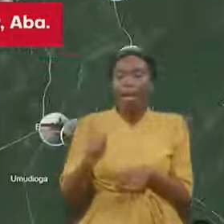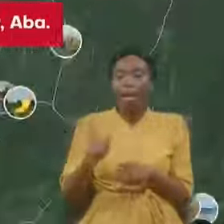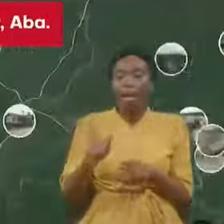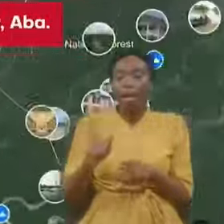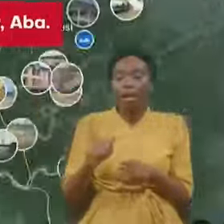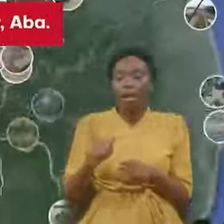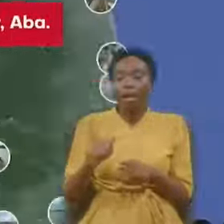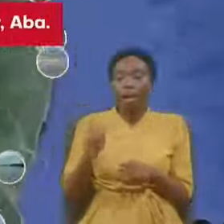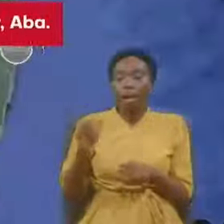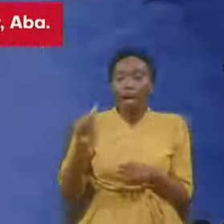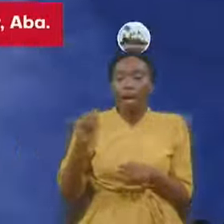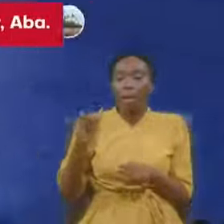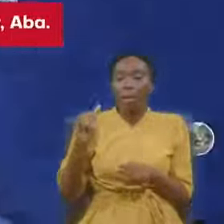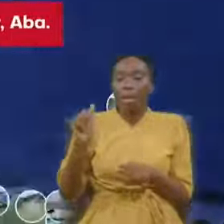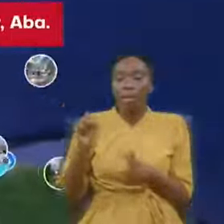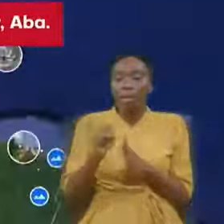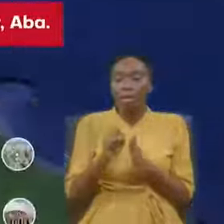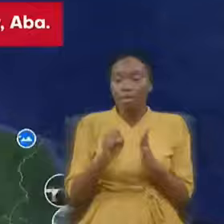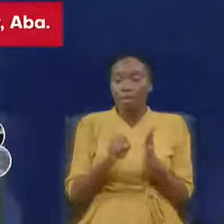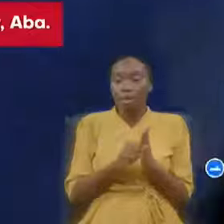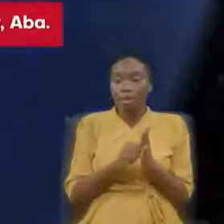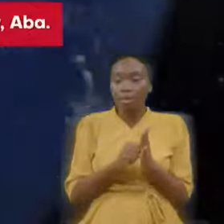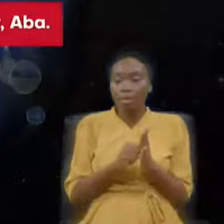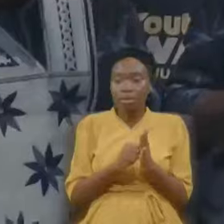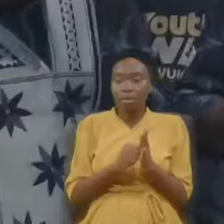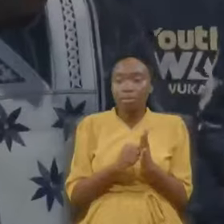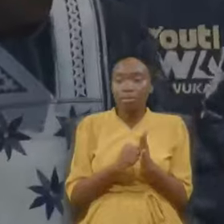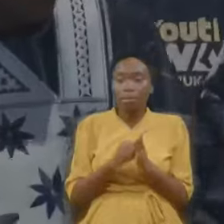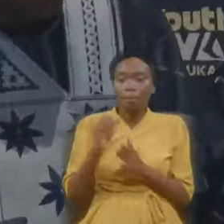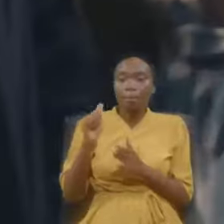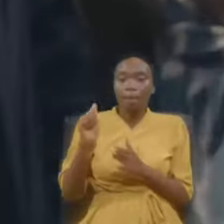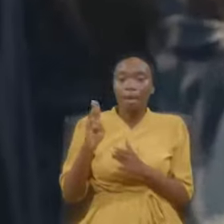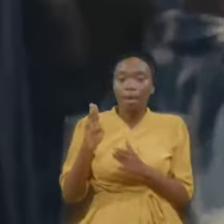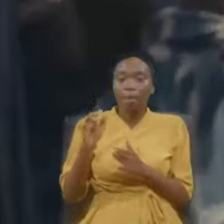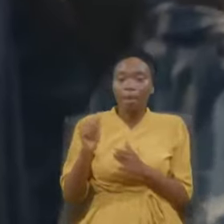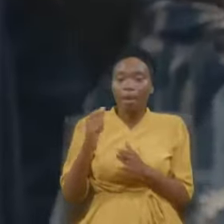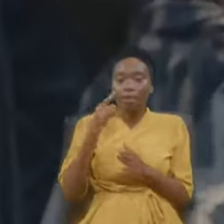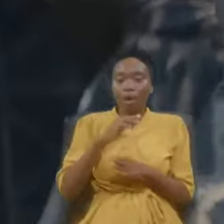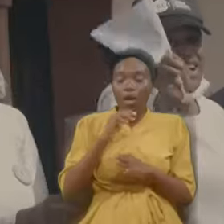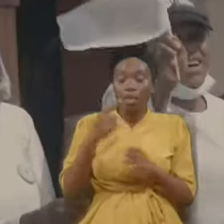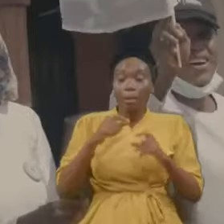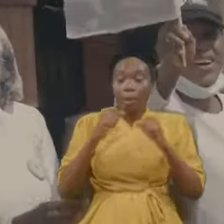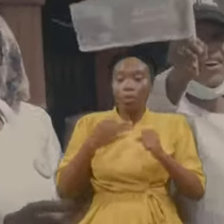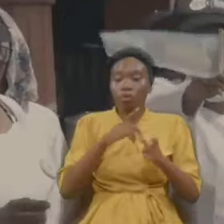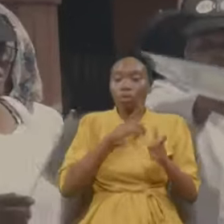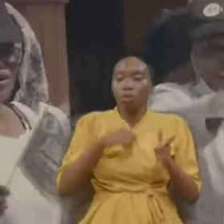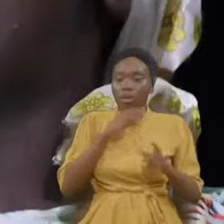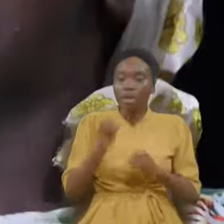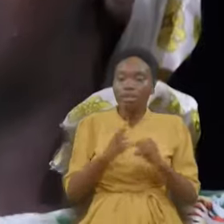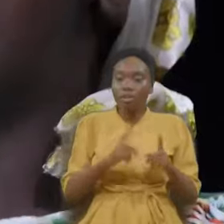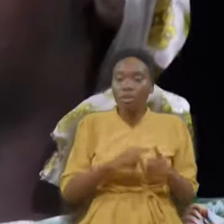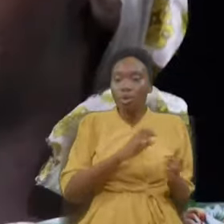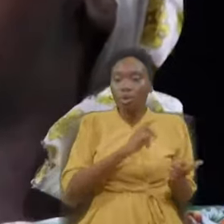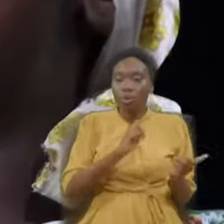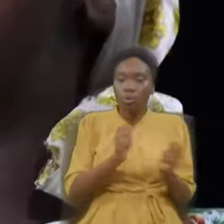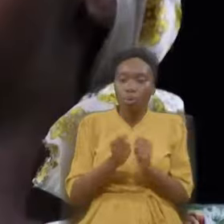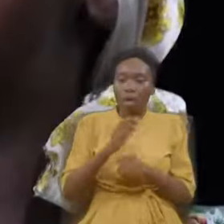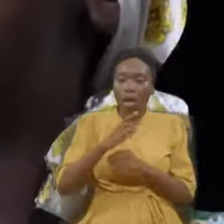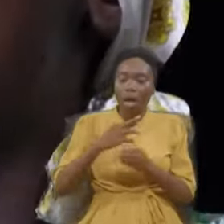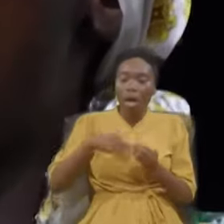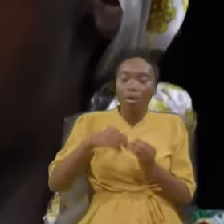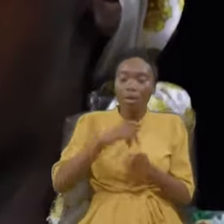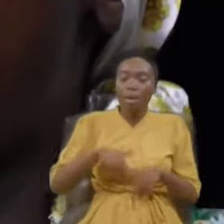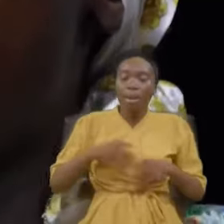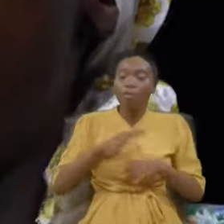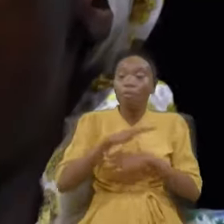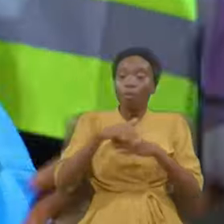New Park, Osisioma Enugu Port Harcourt Expressway, Aba. The power of the Lord is set to turn around the lives of all and